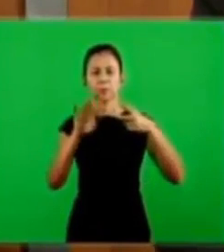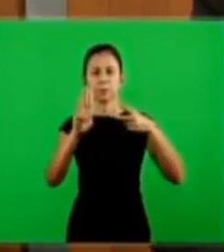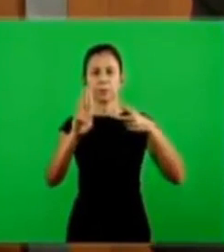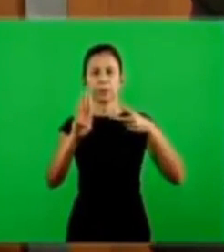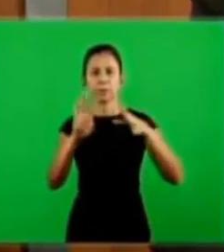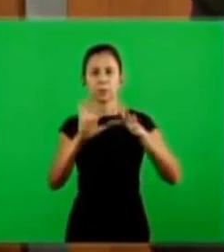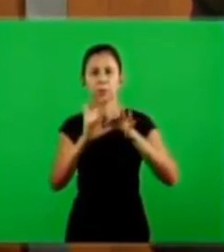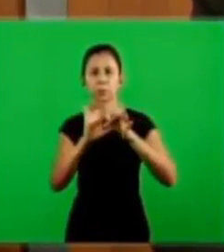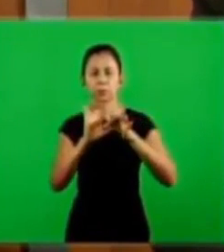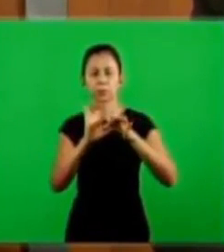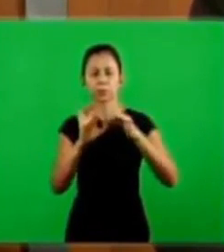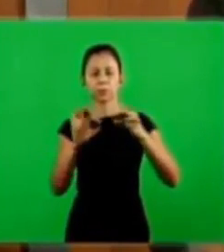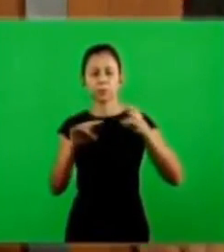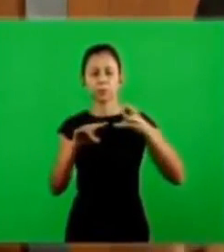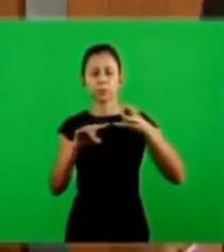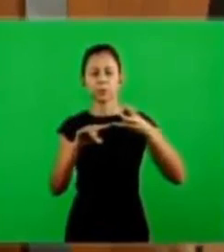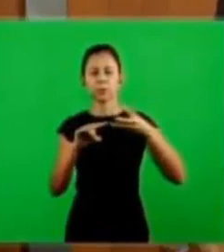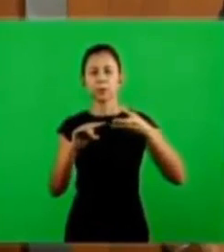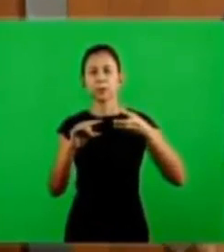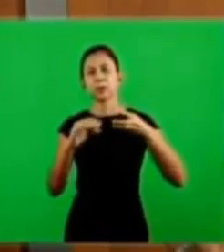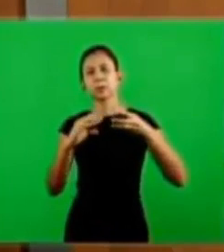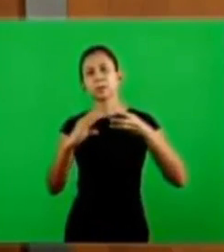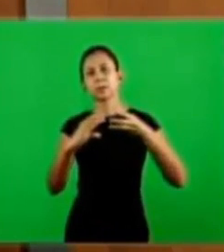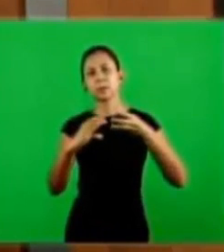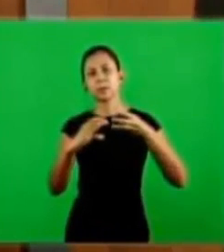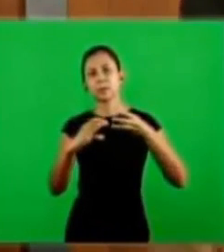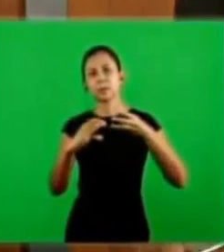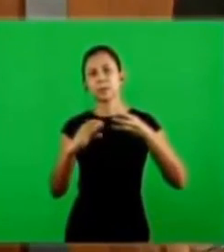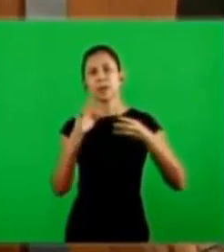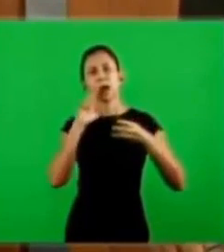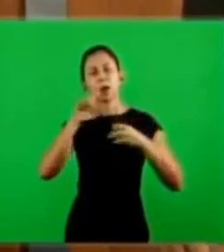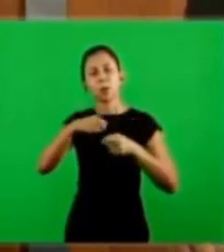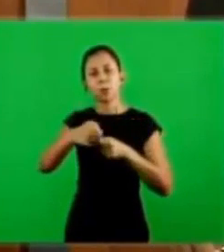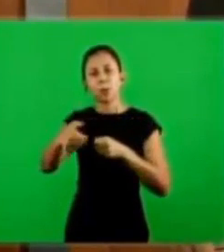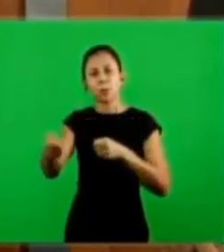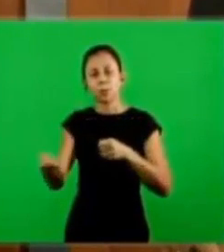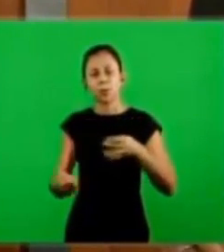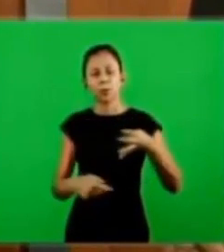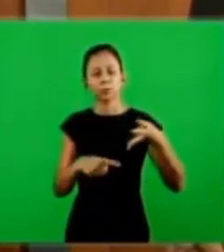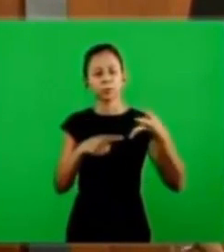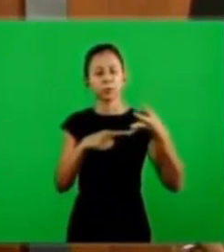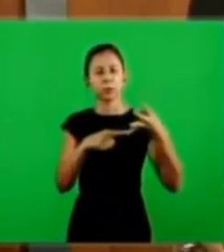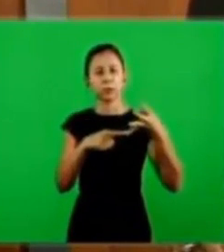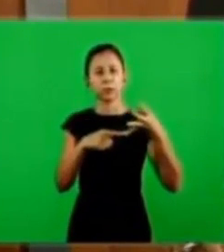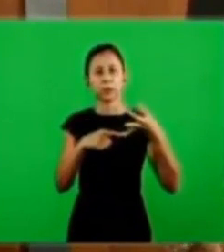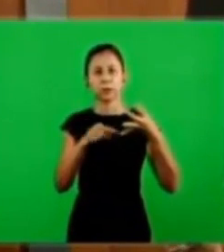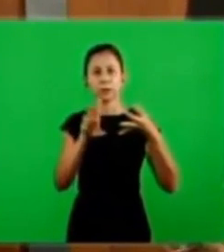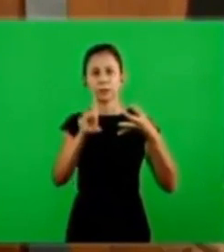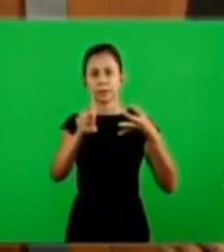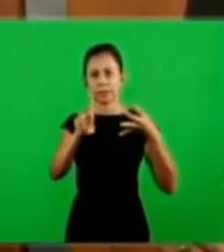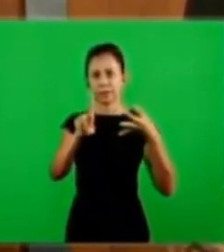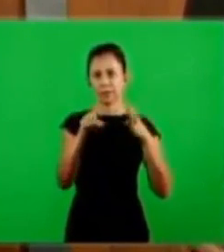fellowship, C, the break of bread, and D, prayers.